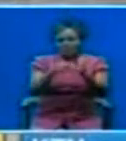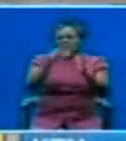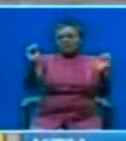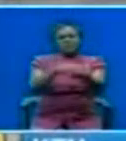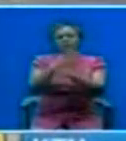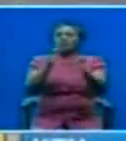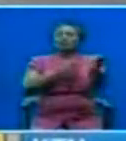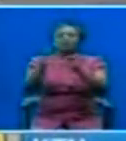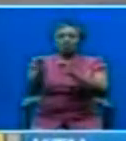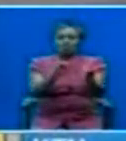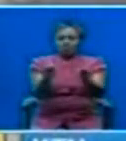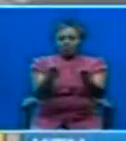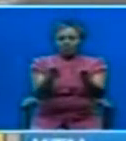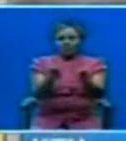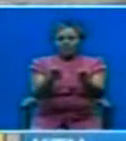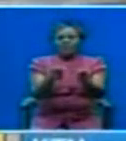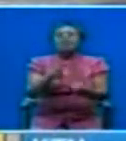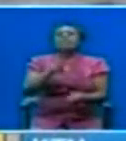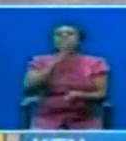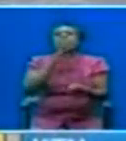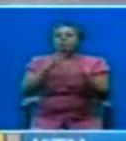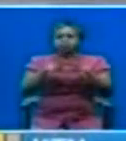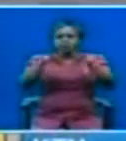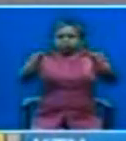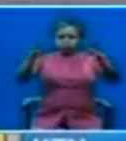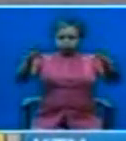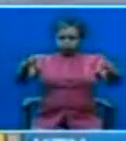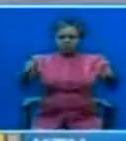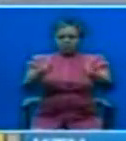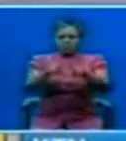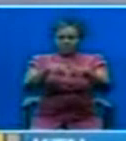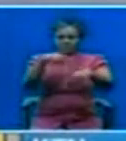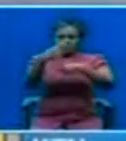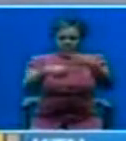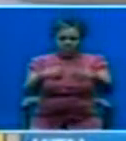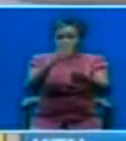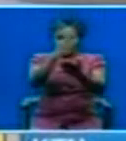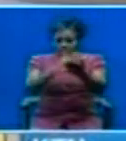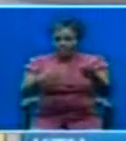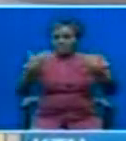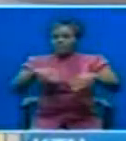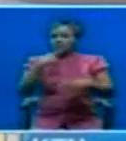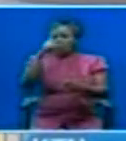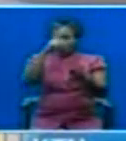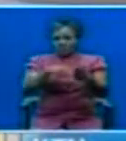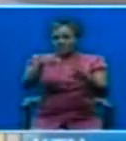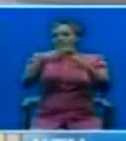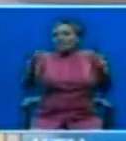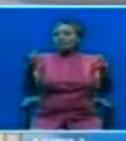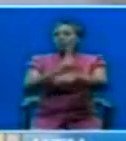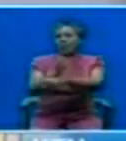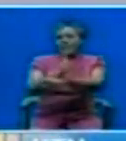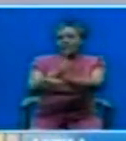about. The lake burst its banks progressively, what some residents say started in